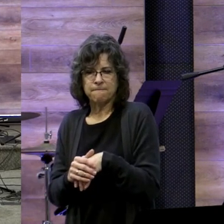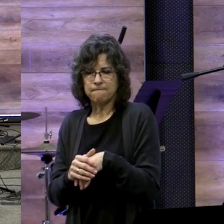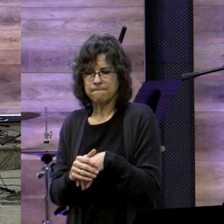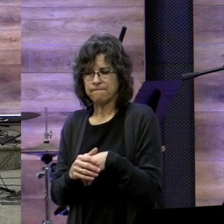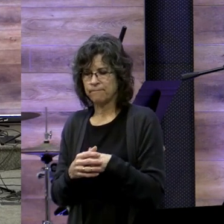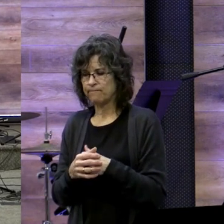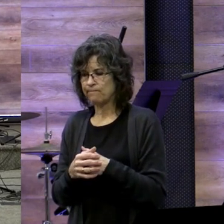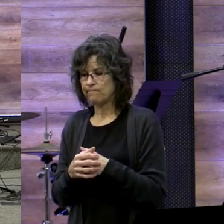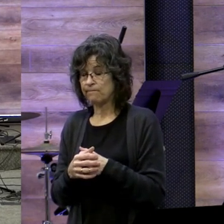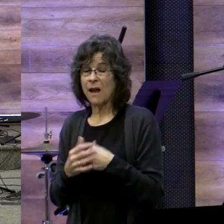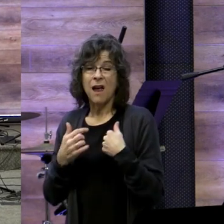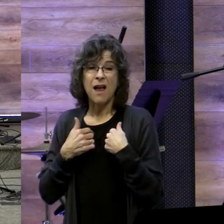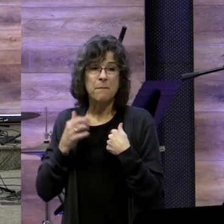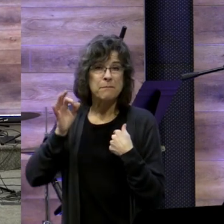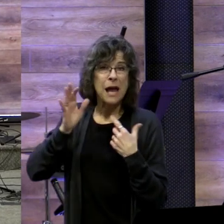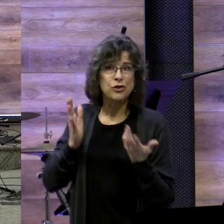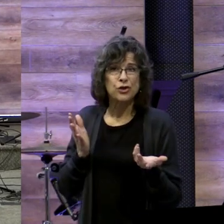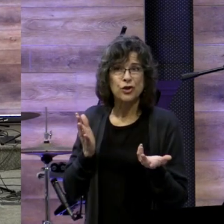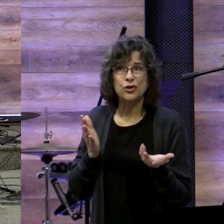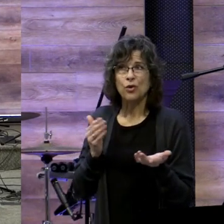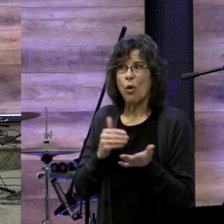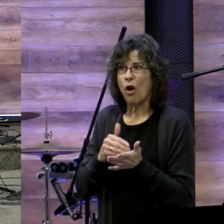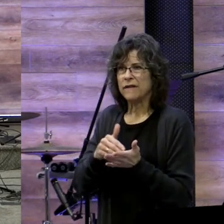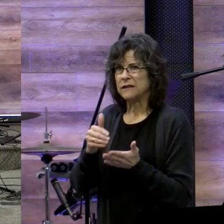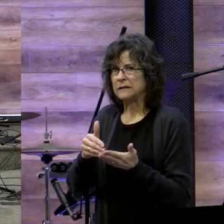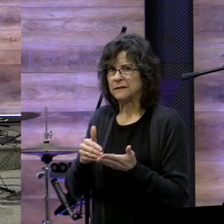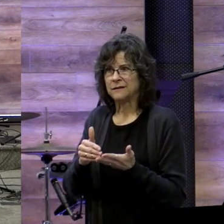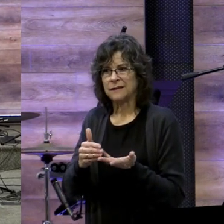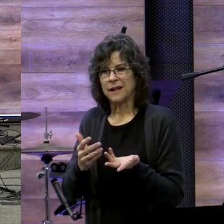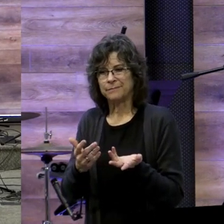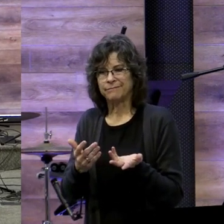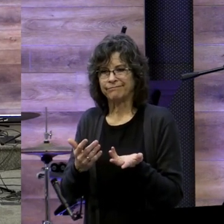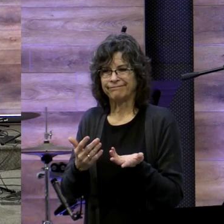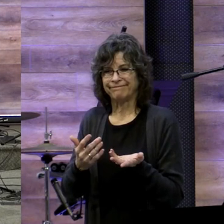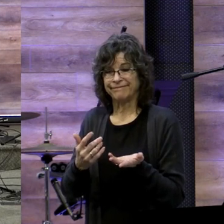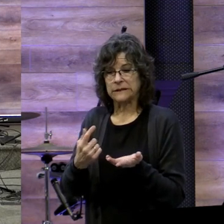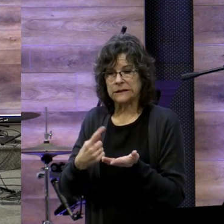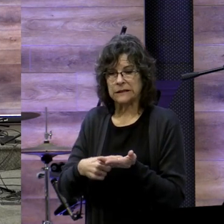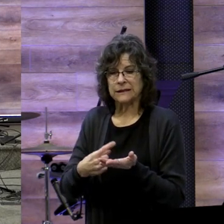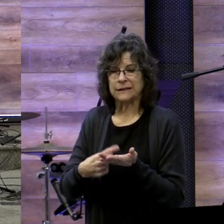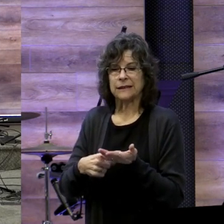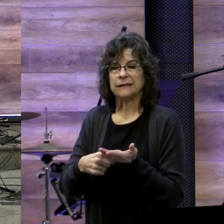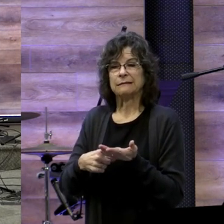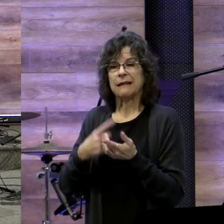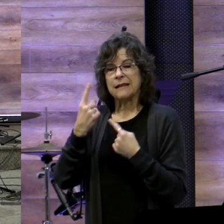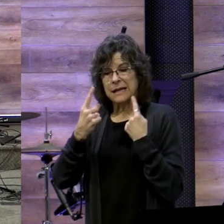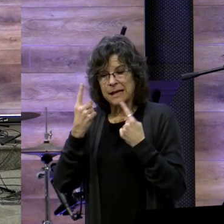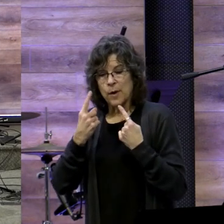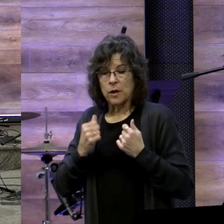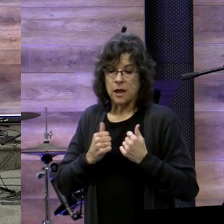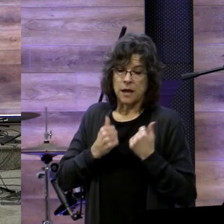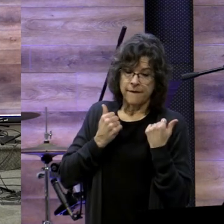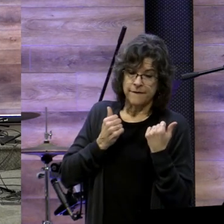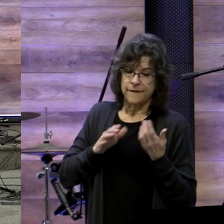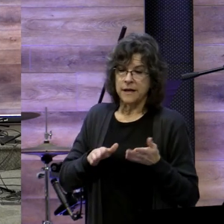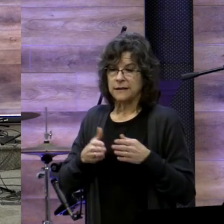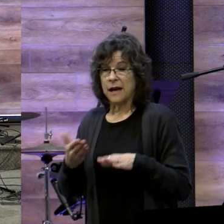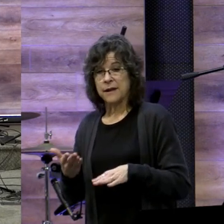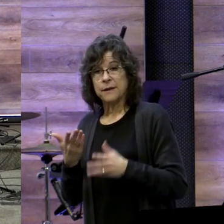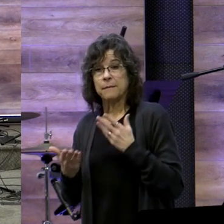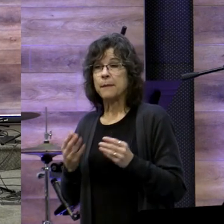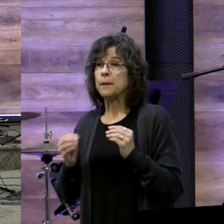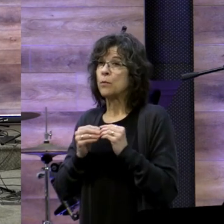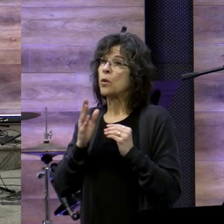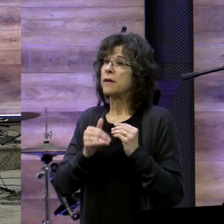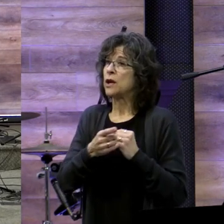Now, as a pastor, I often find myself in places where I'm forced to ponder life and death maybe a little bit more than the